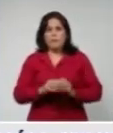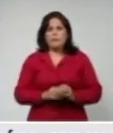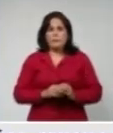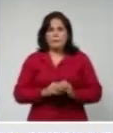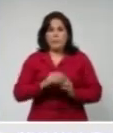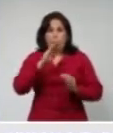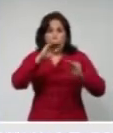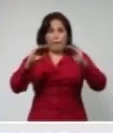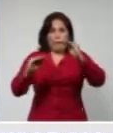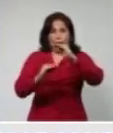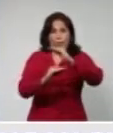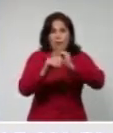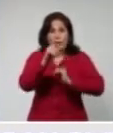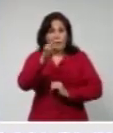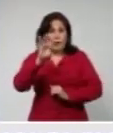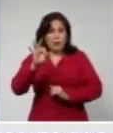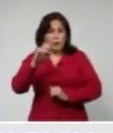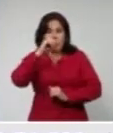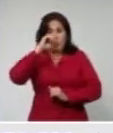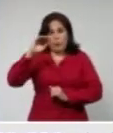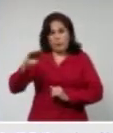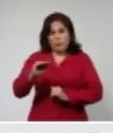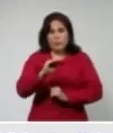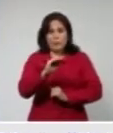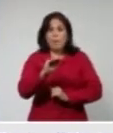age. Of the